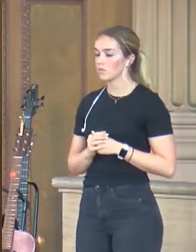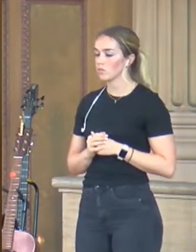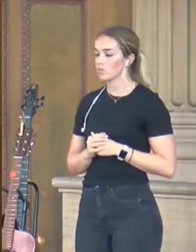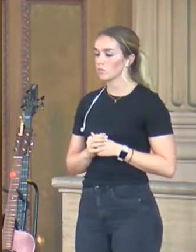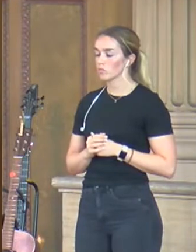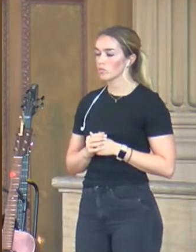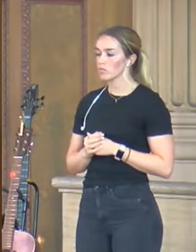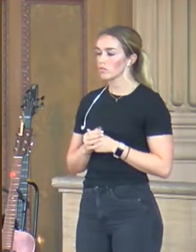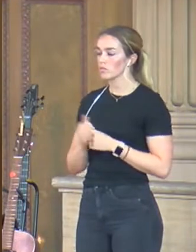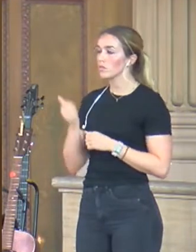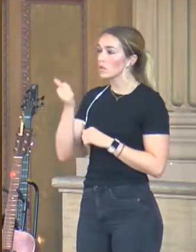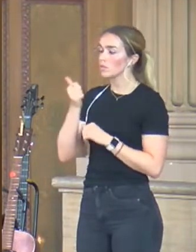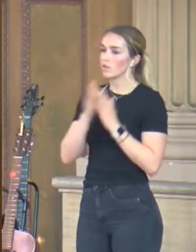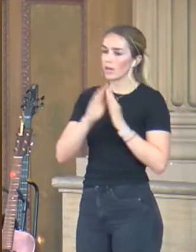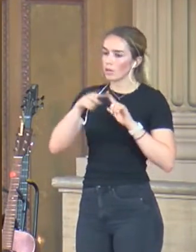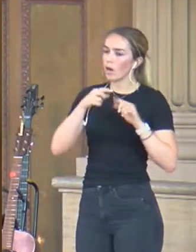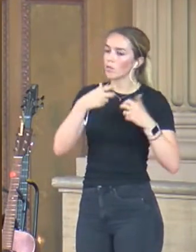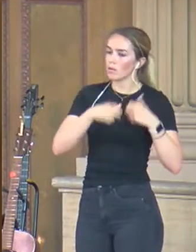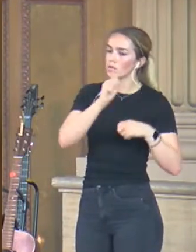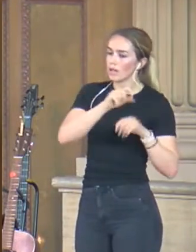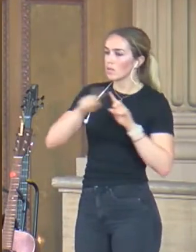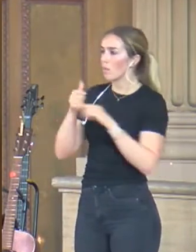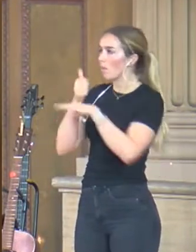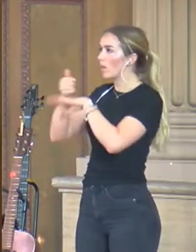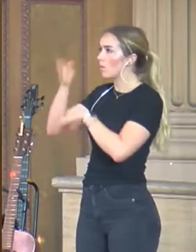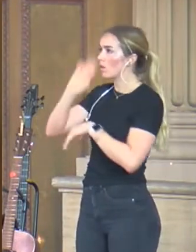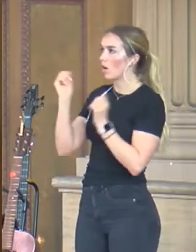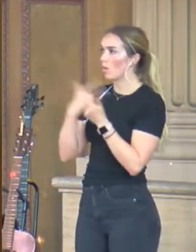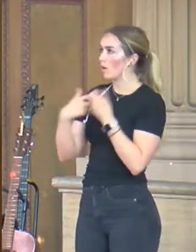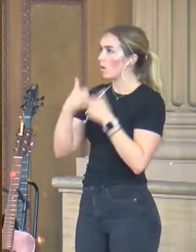So he's not just praying to God about his problems, he's blaming God for his problems.